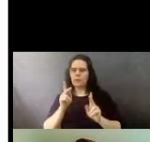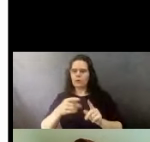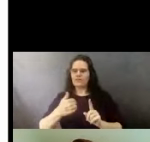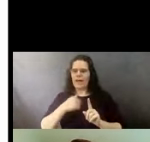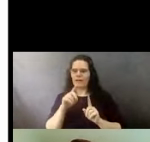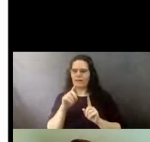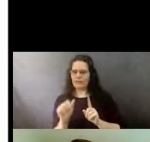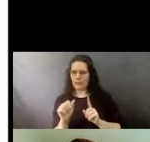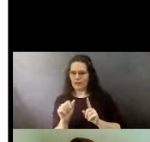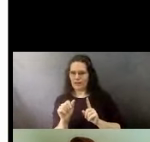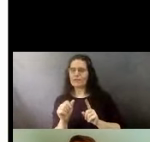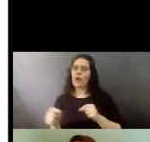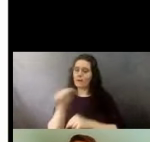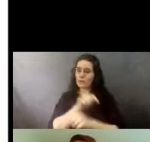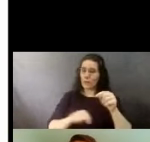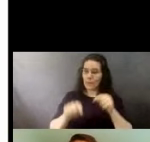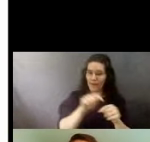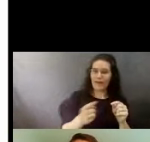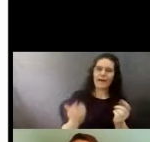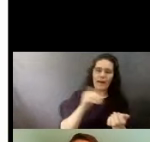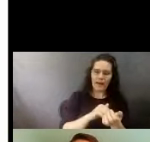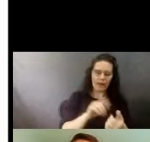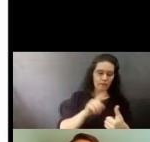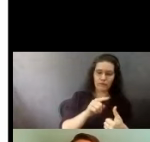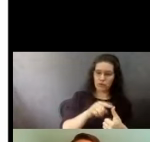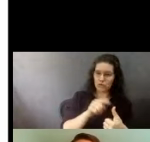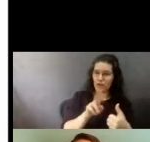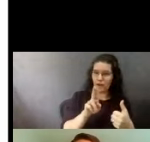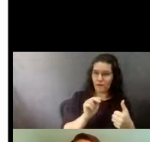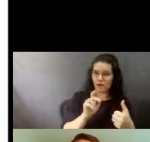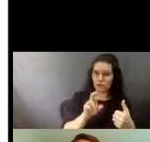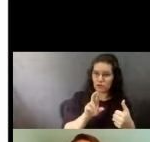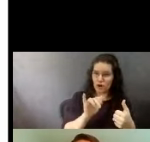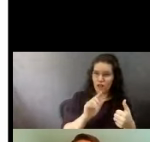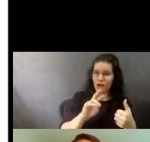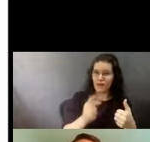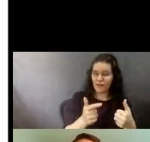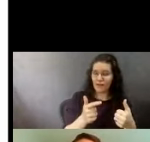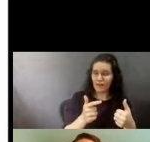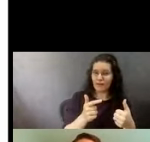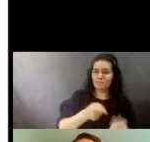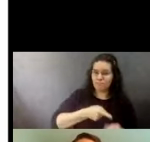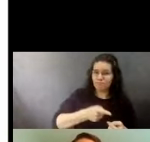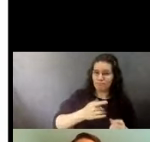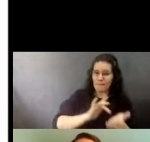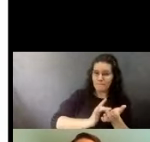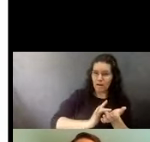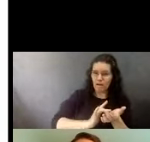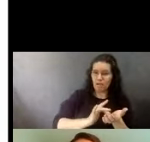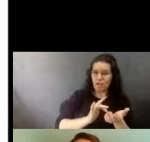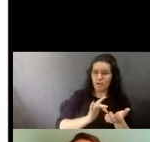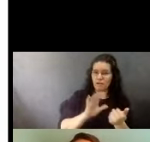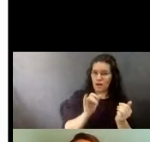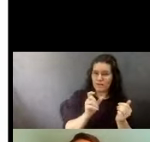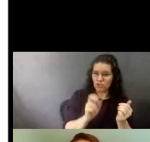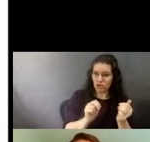again, starting with number one, does somebody have an underlying impairment? And what I think is now clear, which